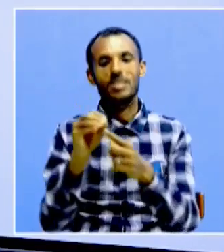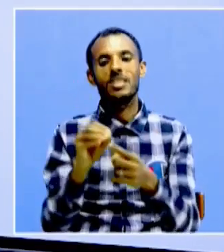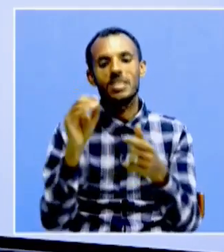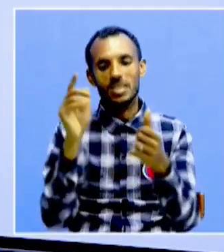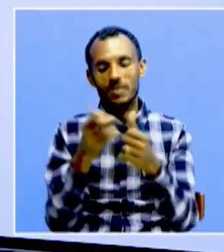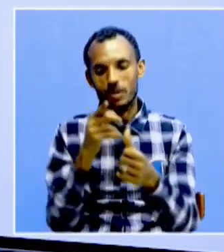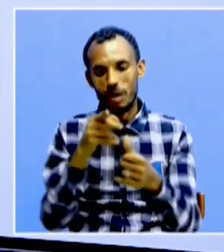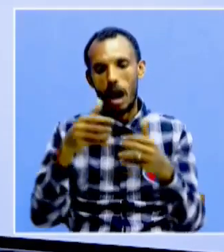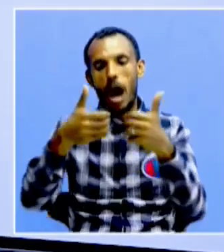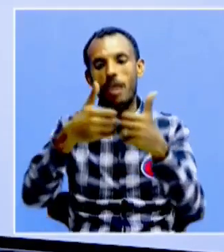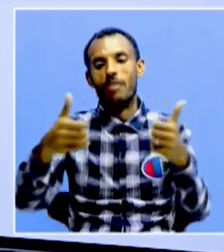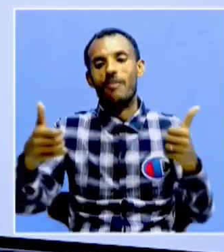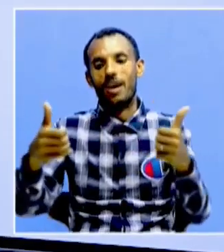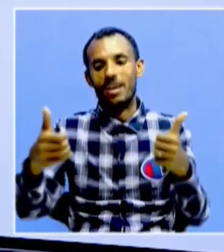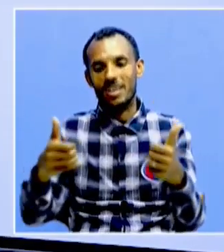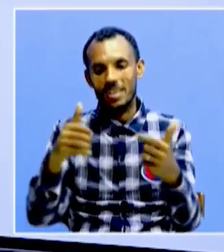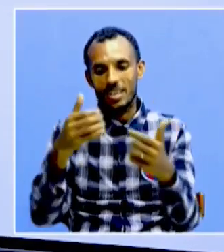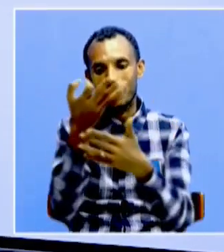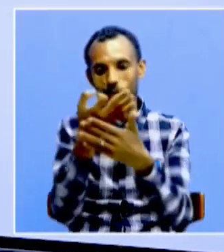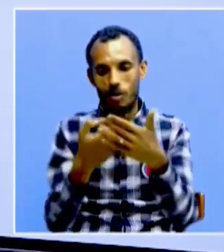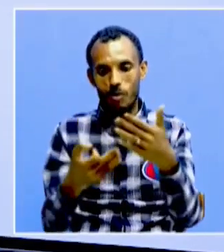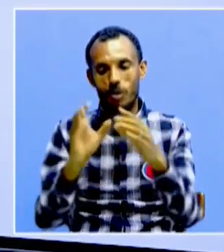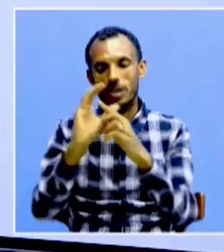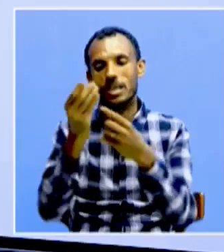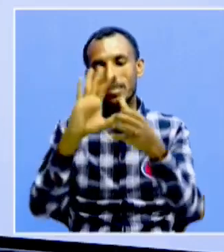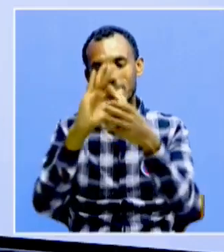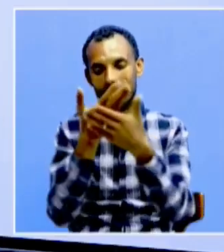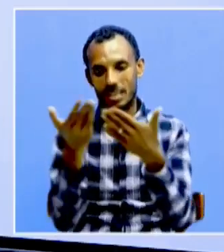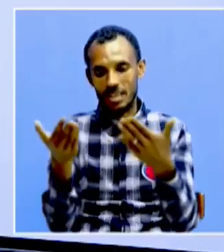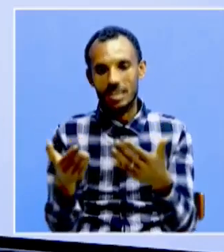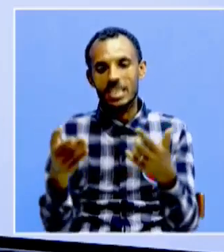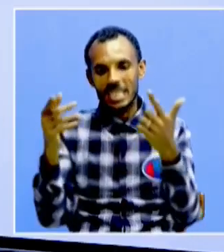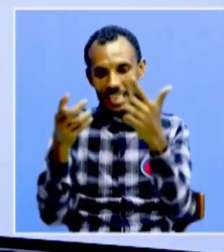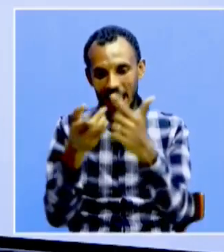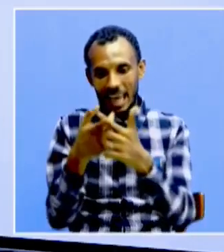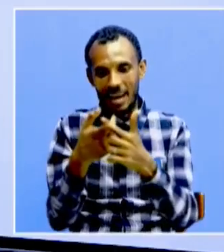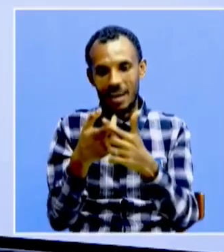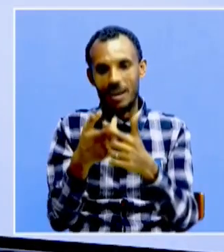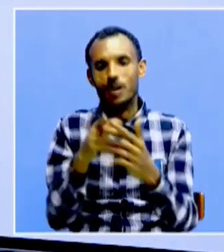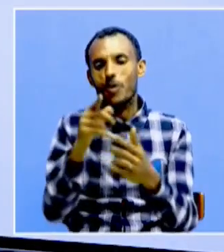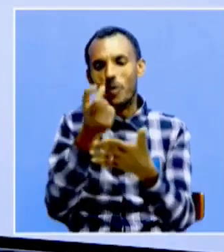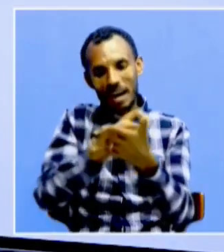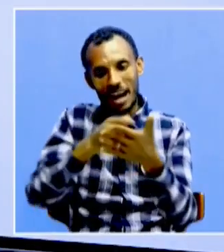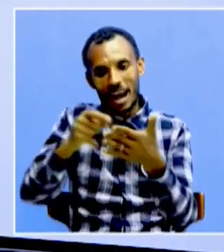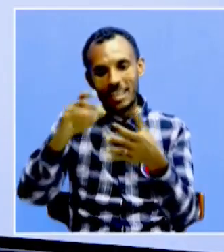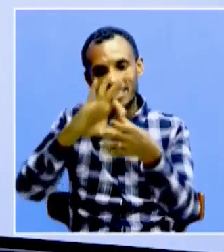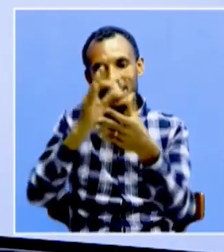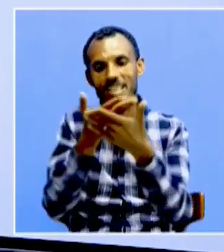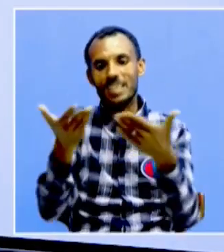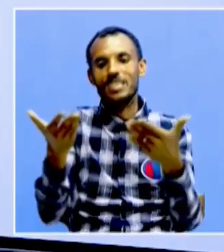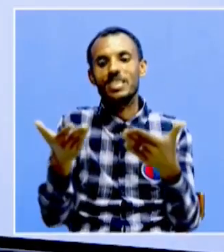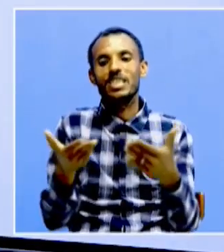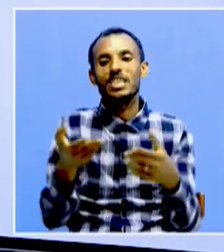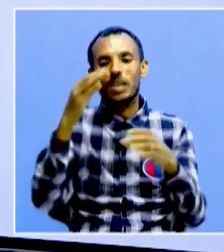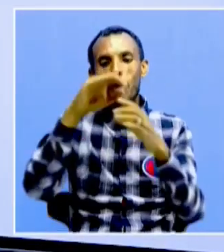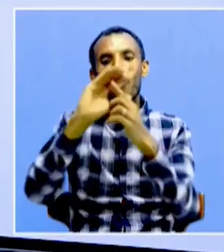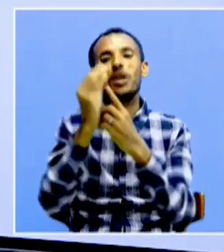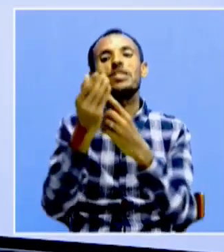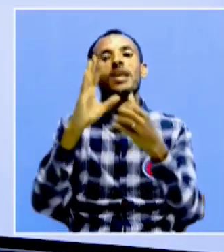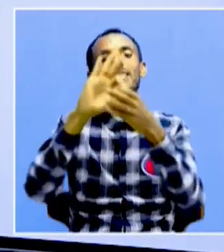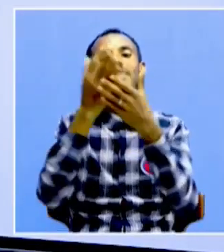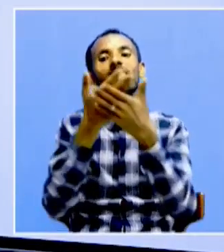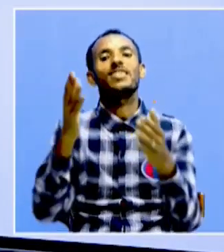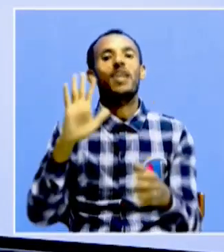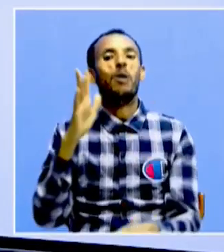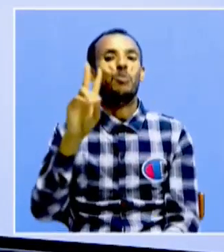is you identify the form of conditional sentence. And the second, you write sentences in the conditional sentence